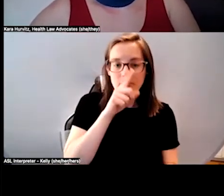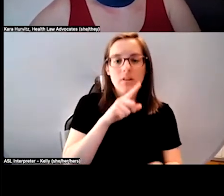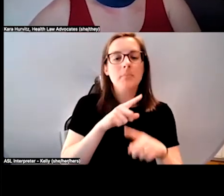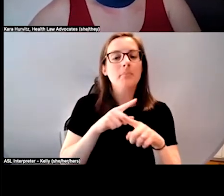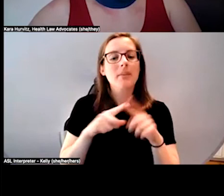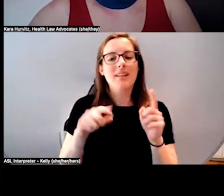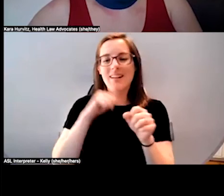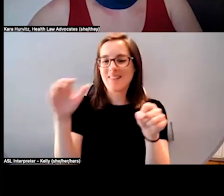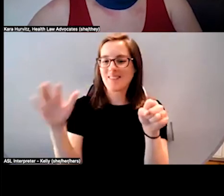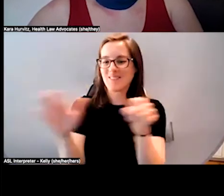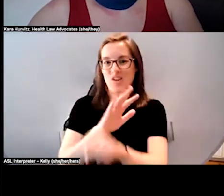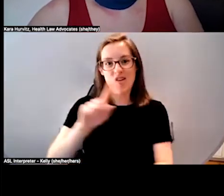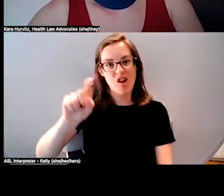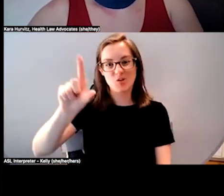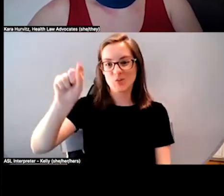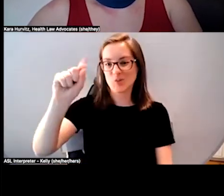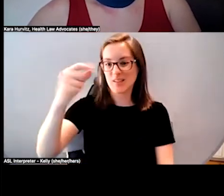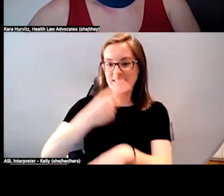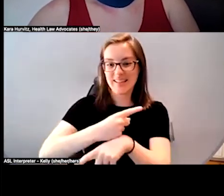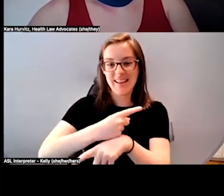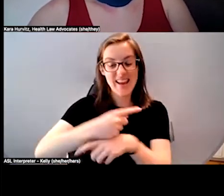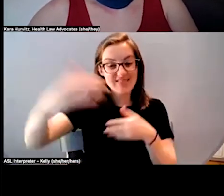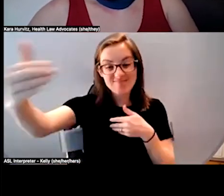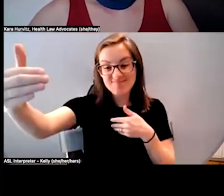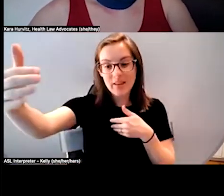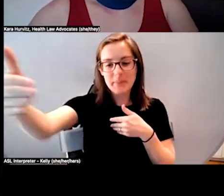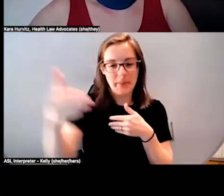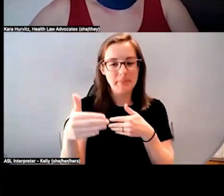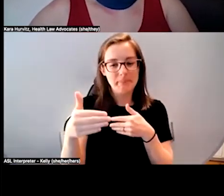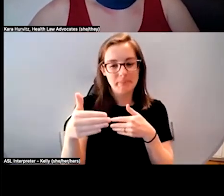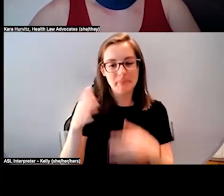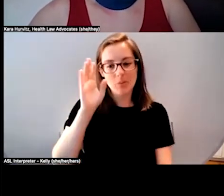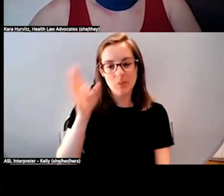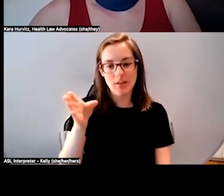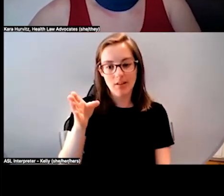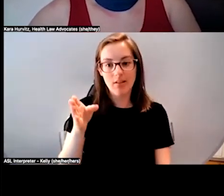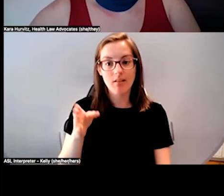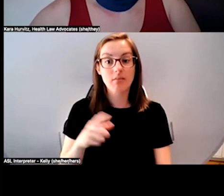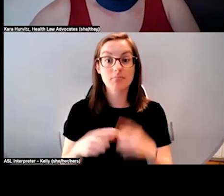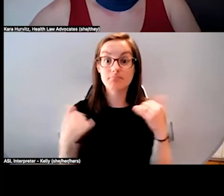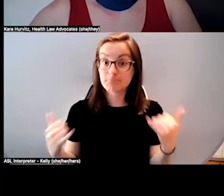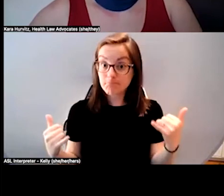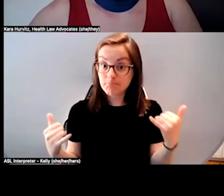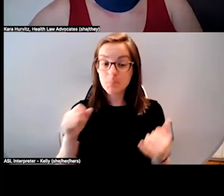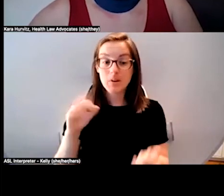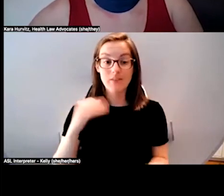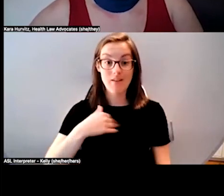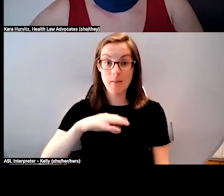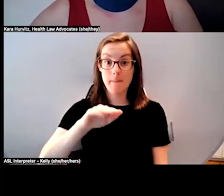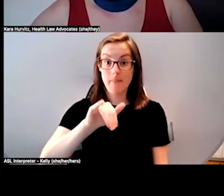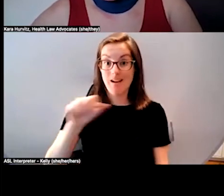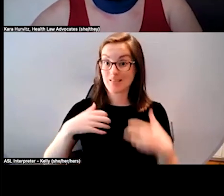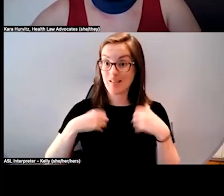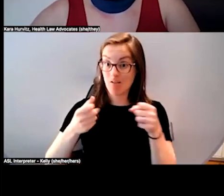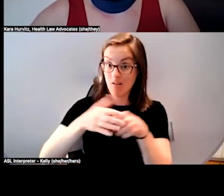it's not going to be 120 days, unfortunately. But right now, everyone who has mass health coverage does have